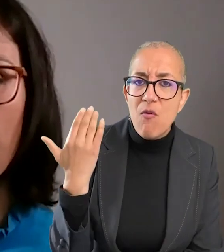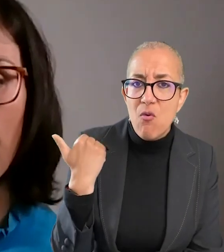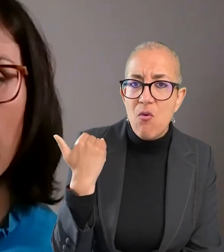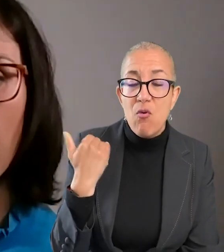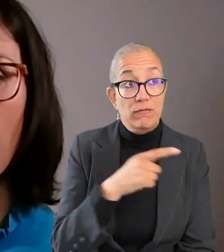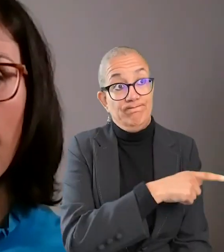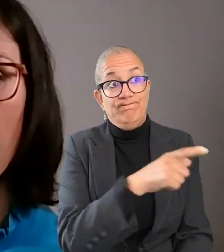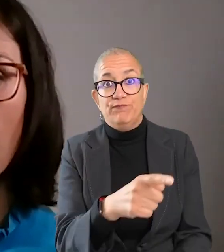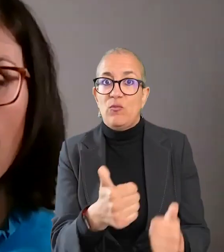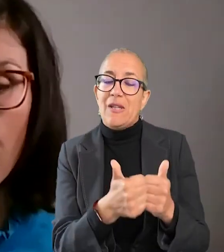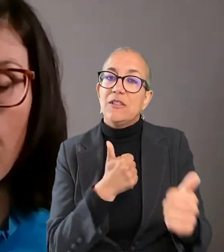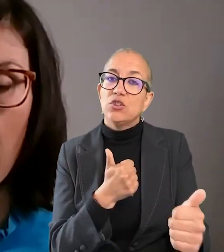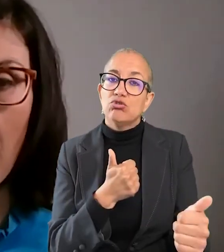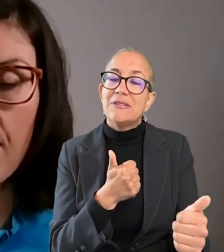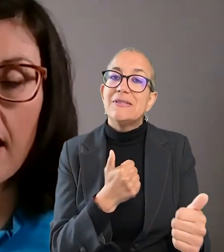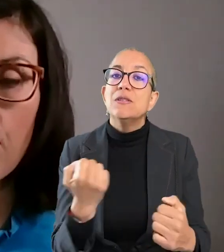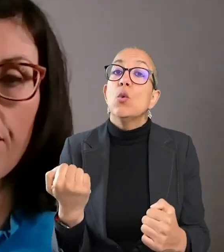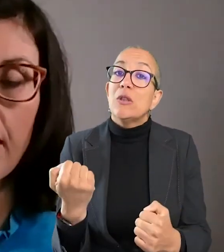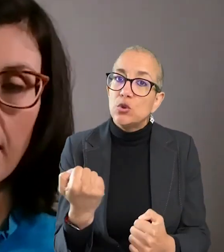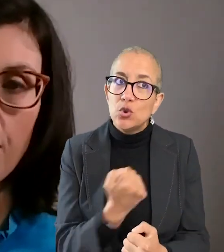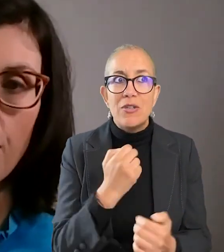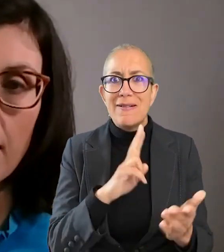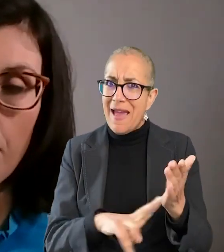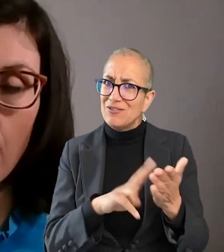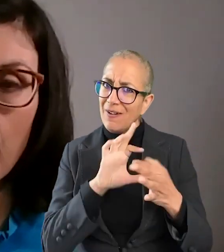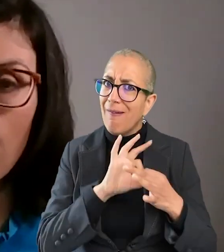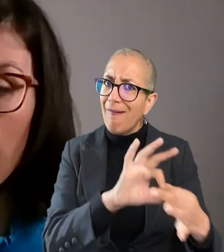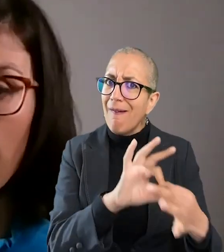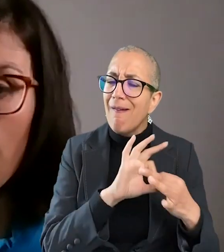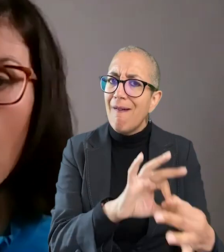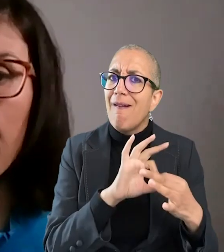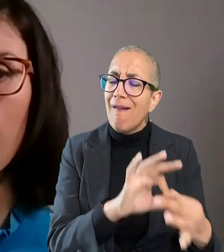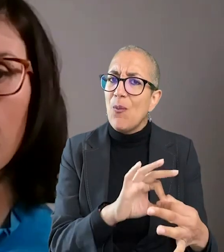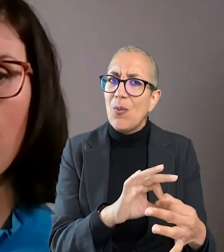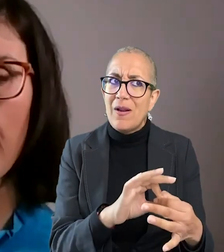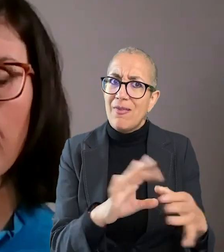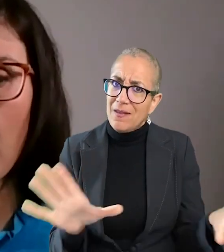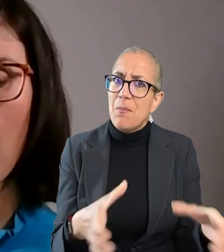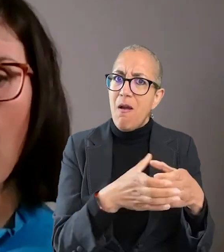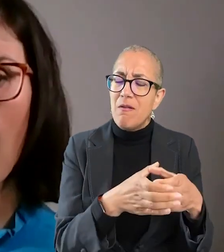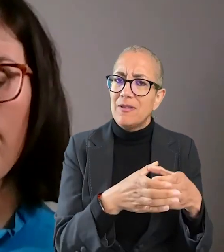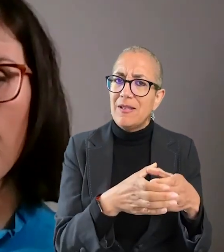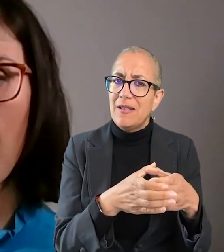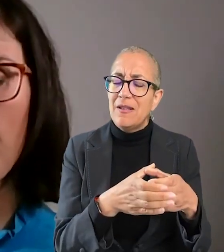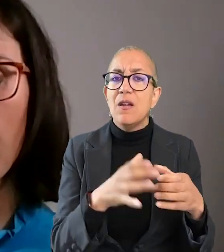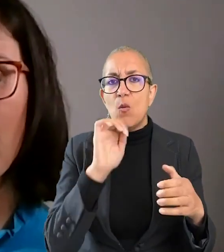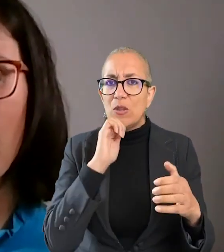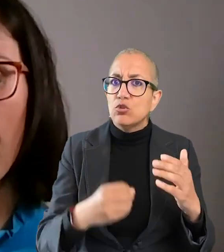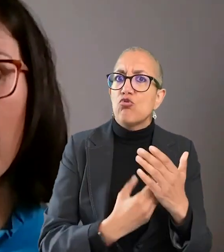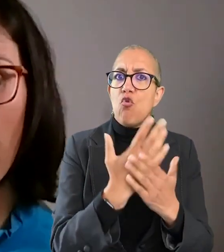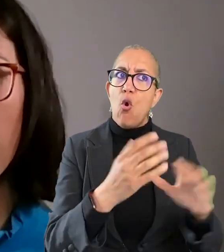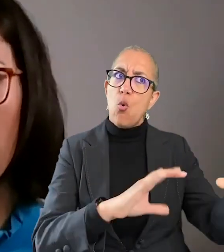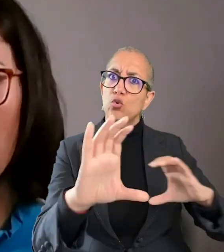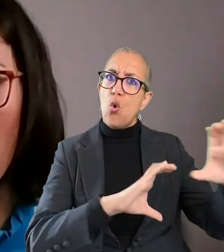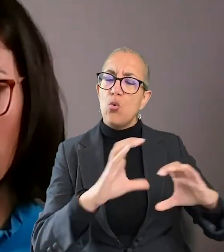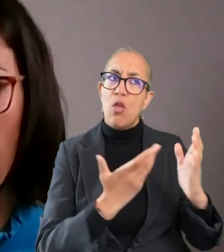are industries that we should have natural affinity to as a party, and we should be growing our donor base through them. But the